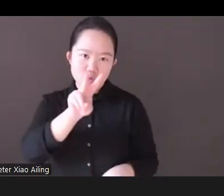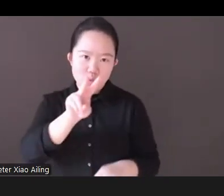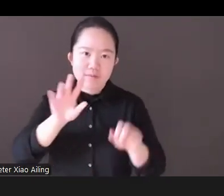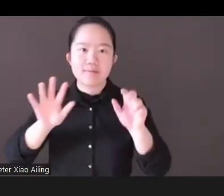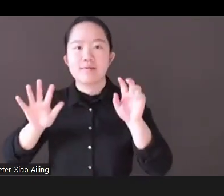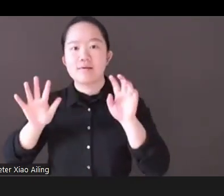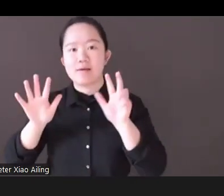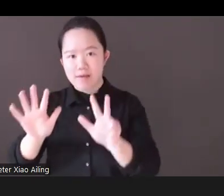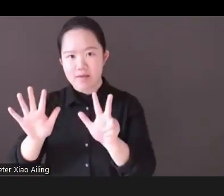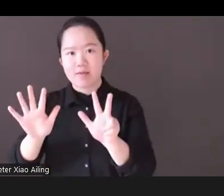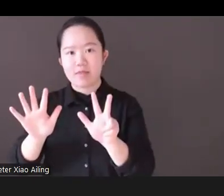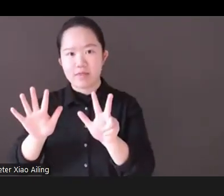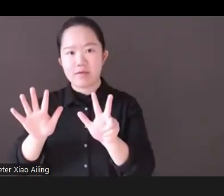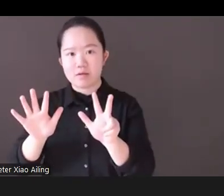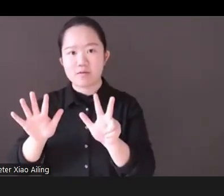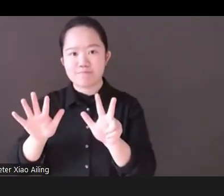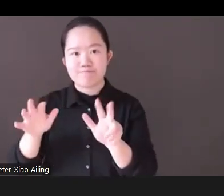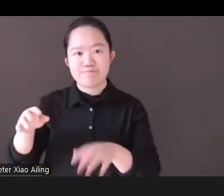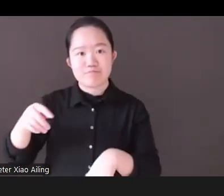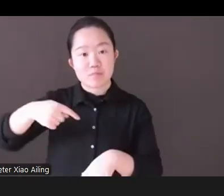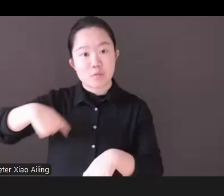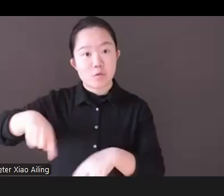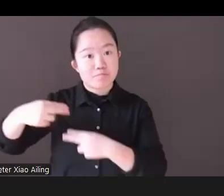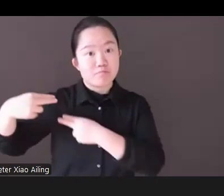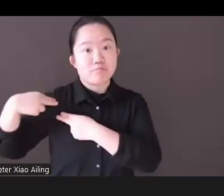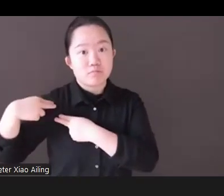more wider, covering not only the